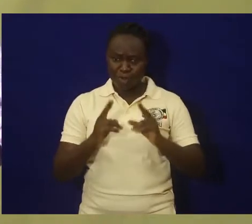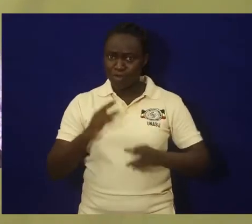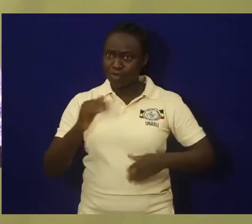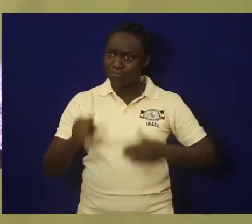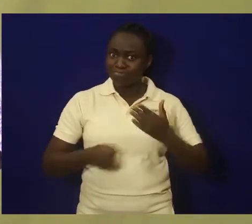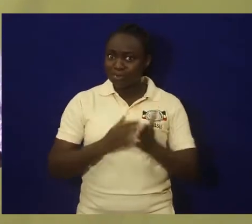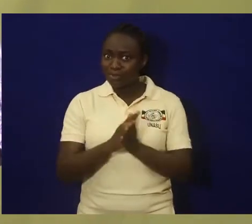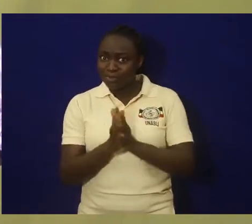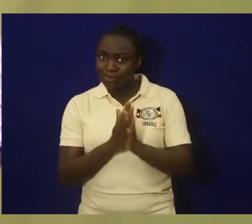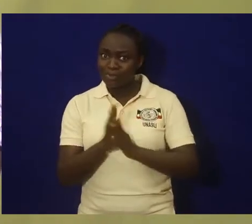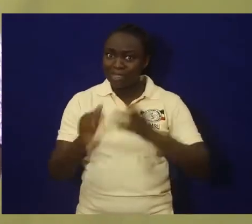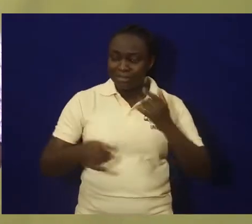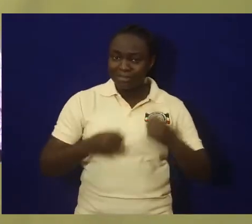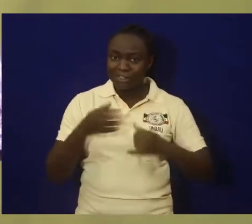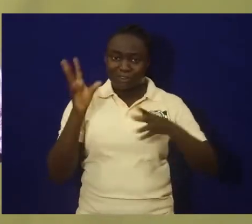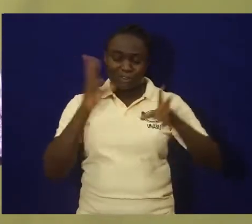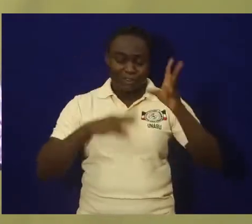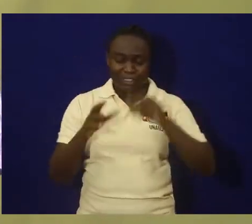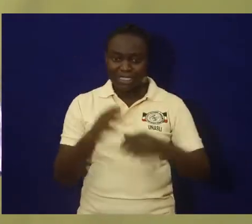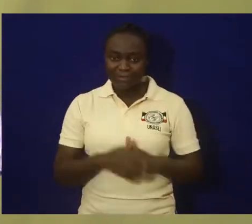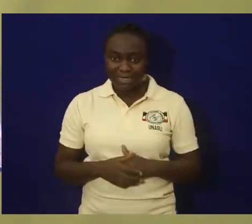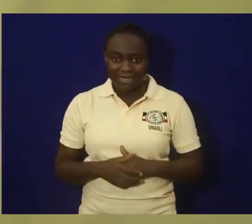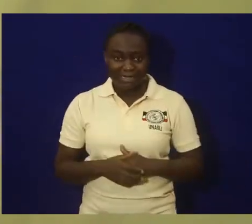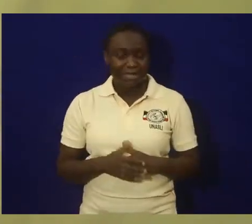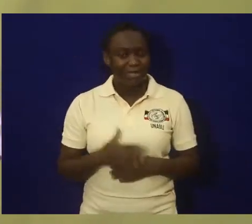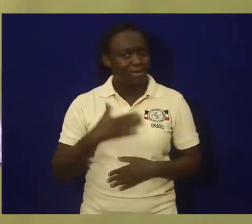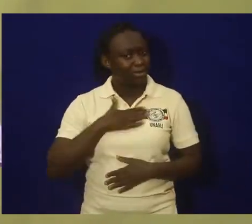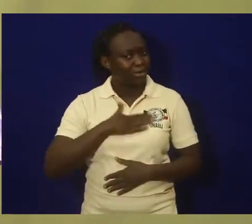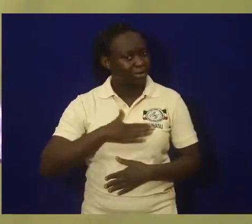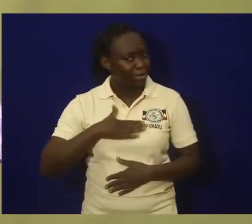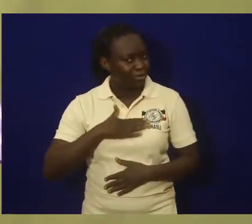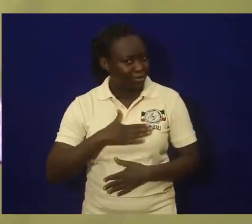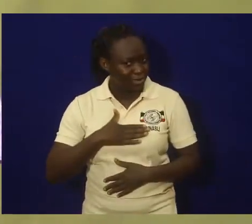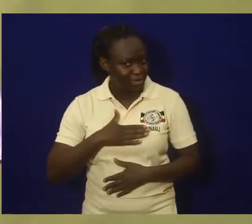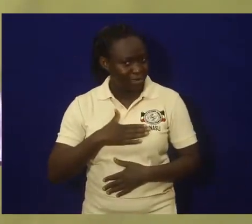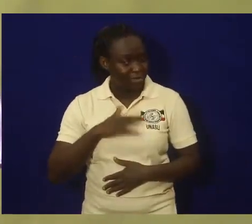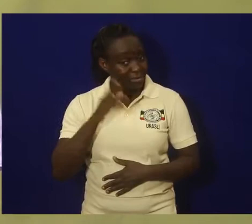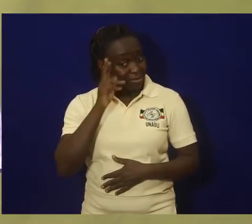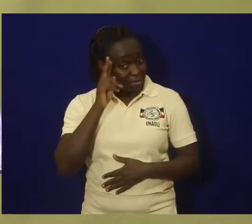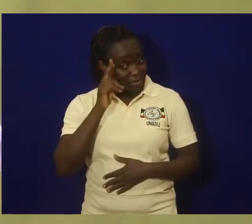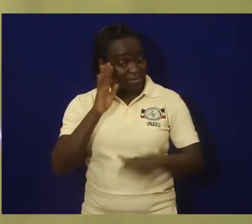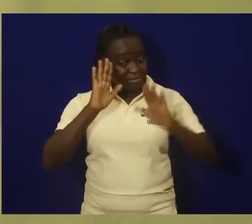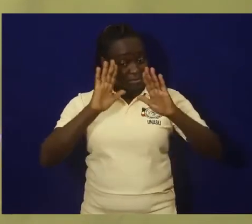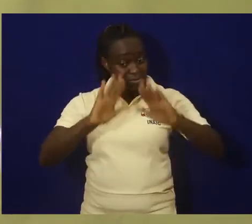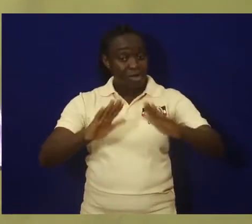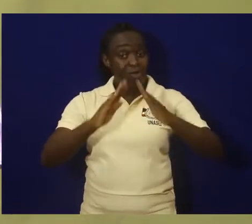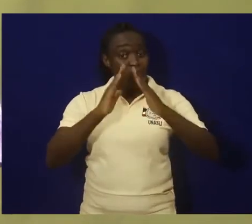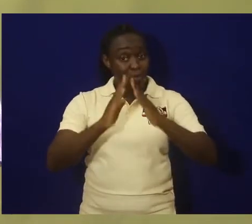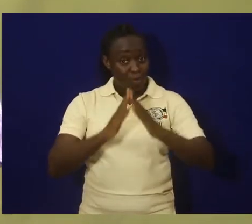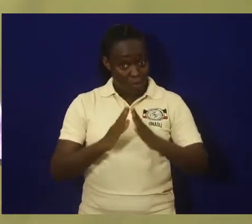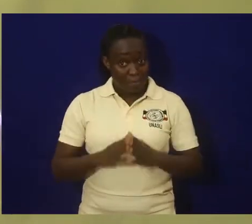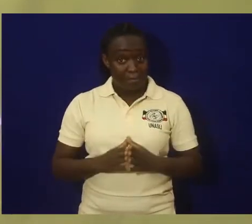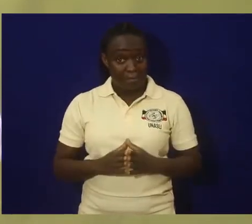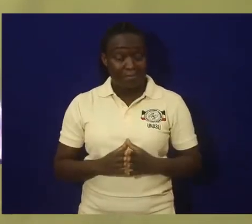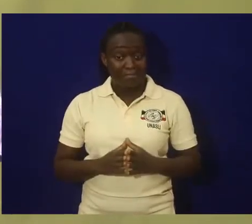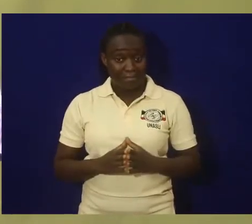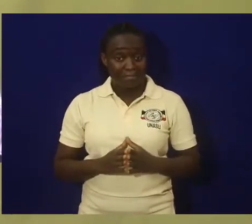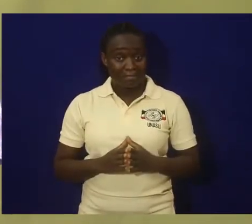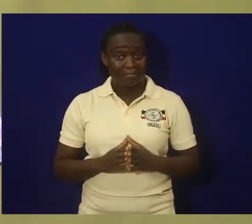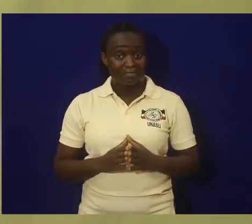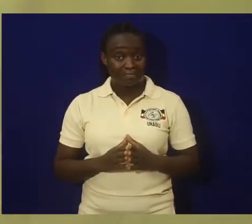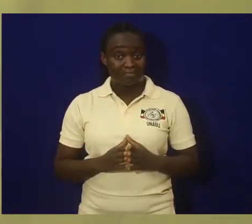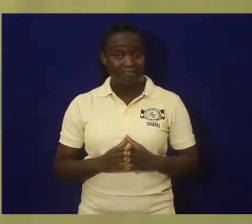I hope we have enjoyed the lesson together. And please stay safe, stay